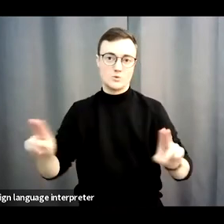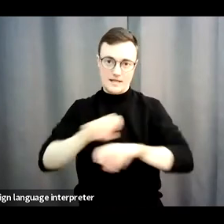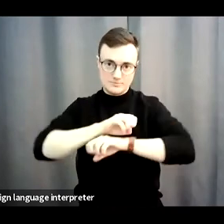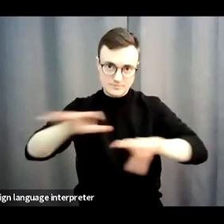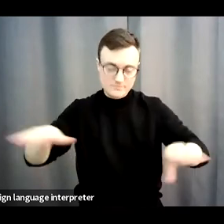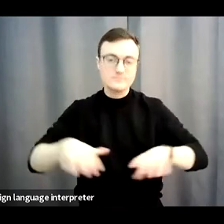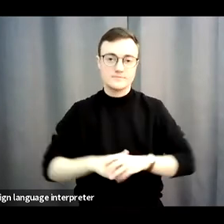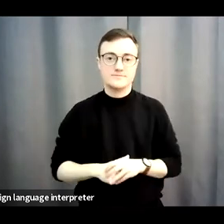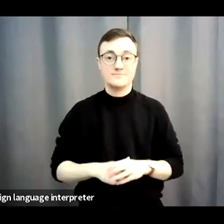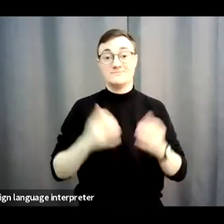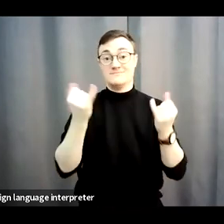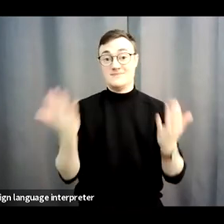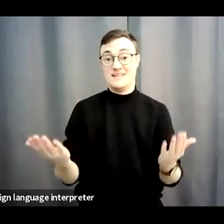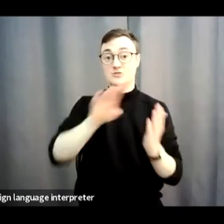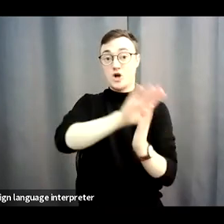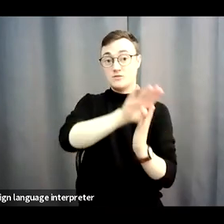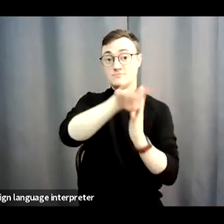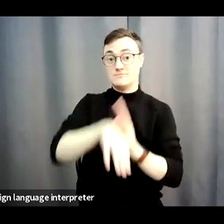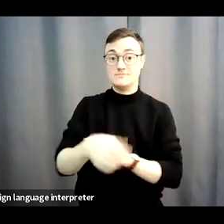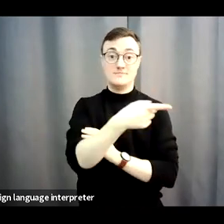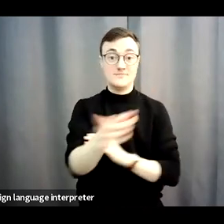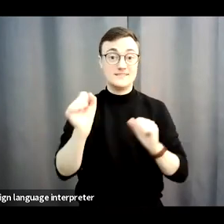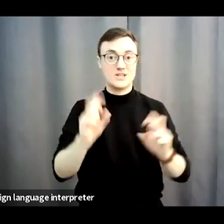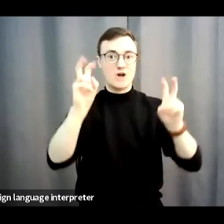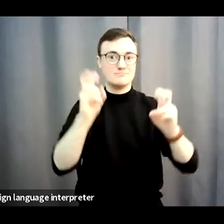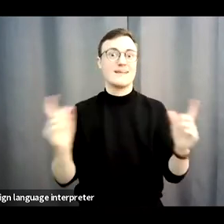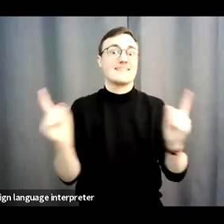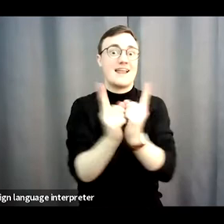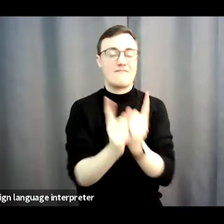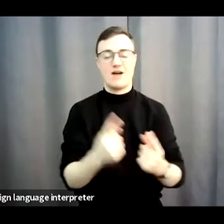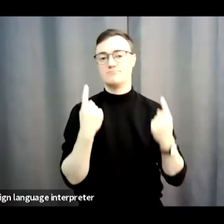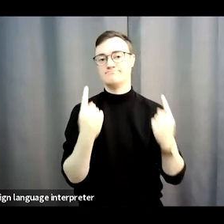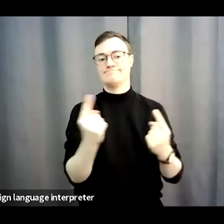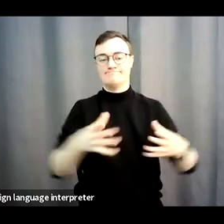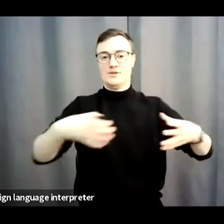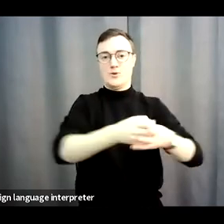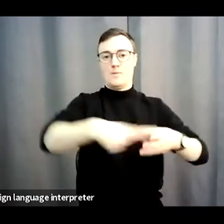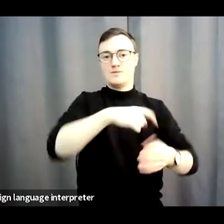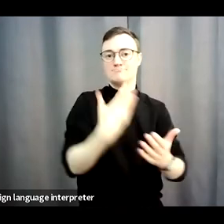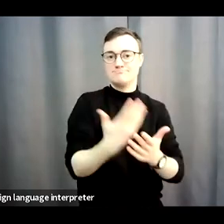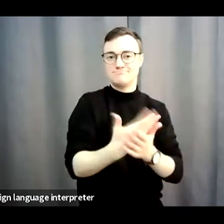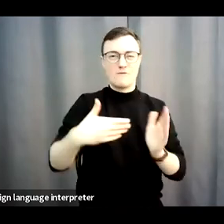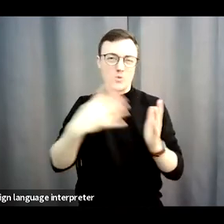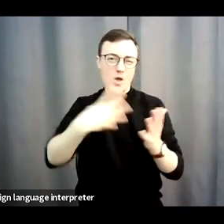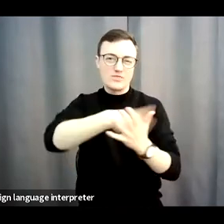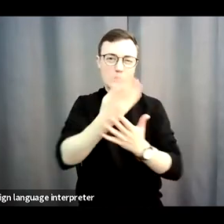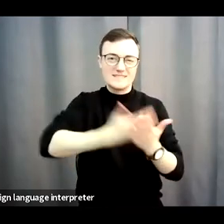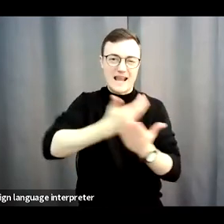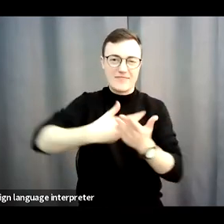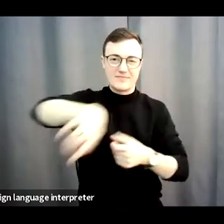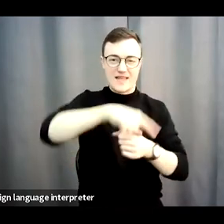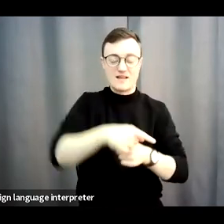Throughout the day, you will be introduced to an excellent set of speakers from the Nordic countries, and they will share with